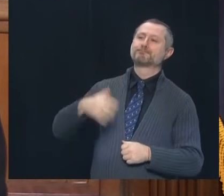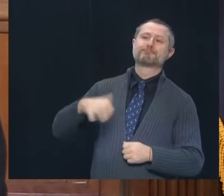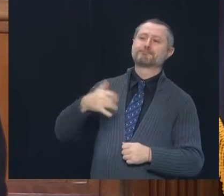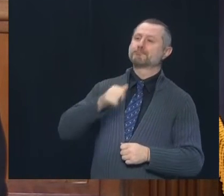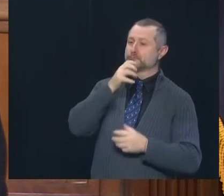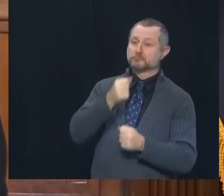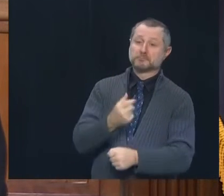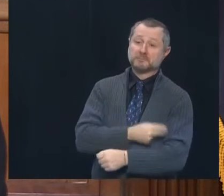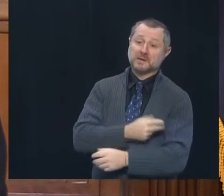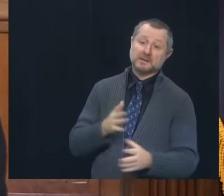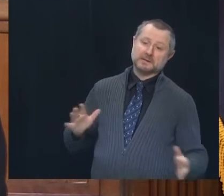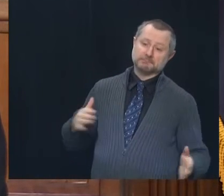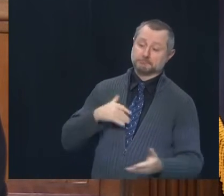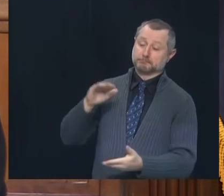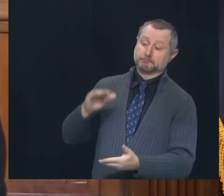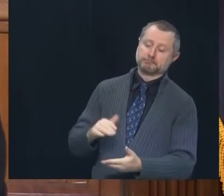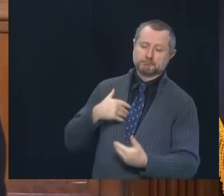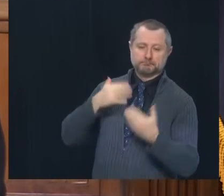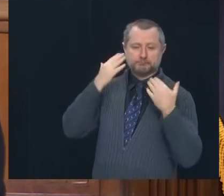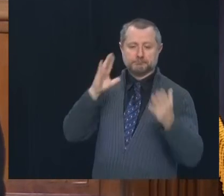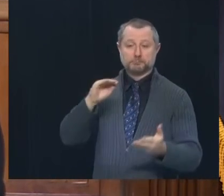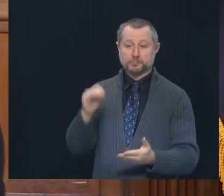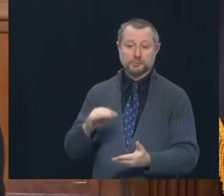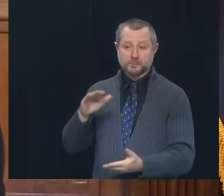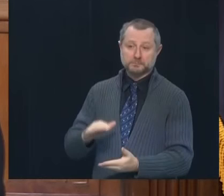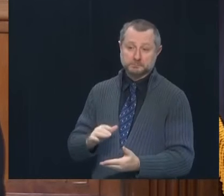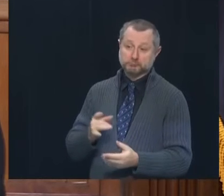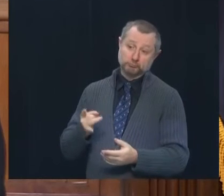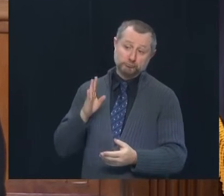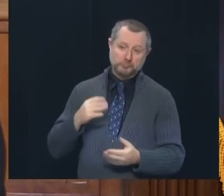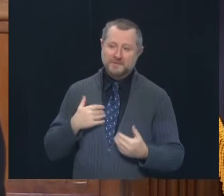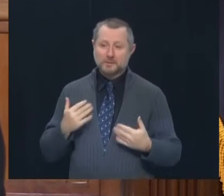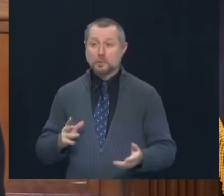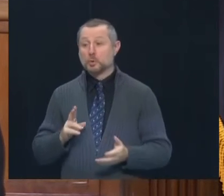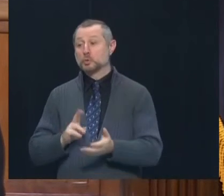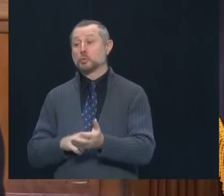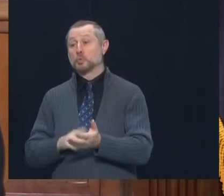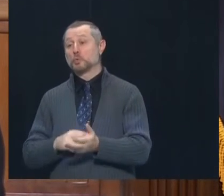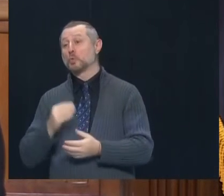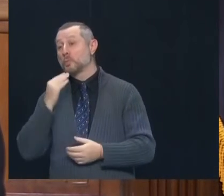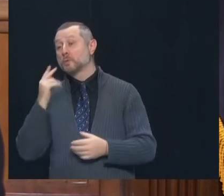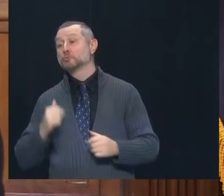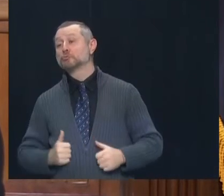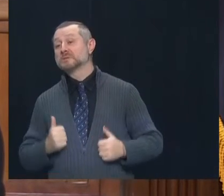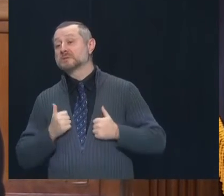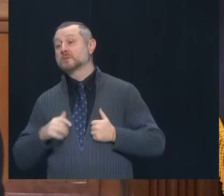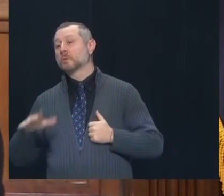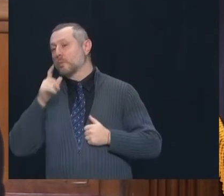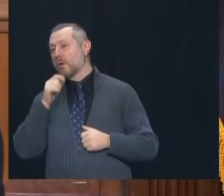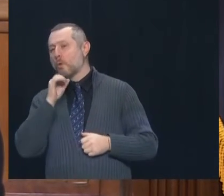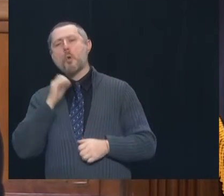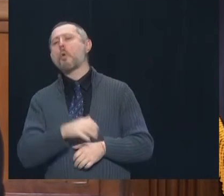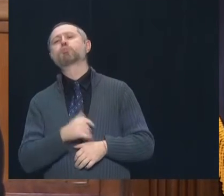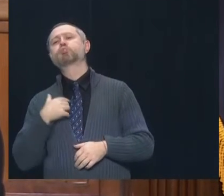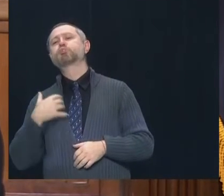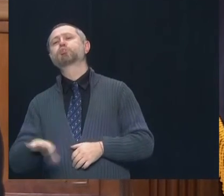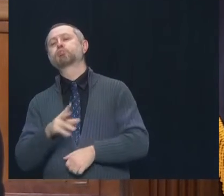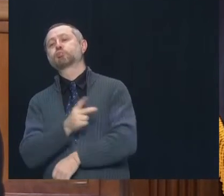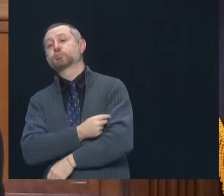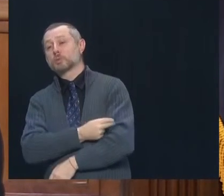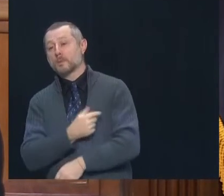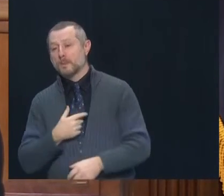I think it could be significant. What's the fall off of nursing home residents who say, I'm not taking it? You know, you